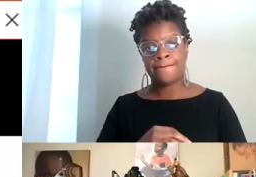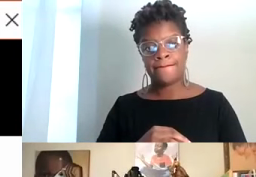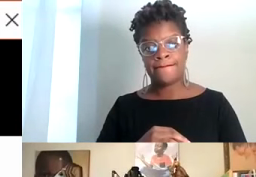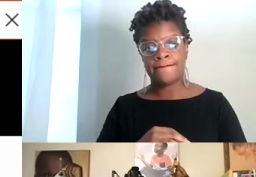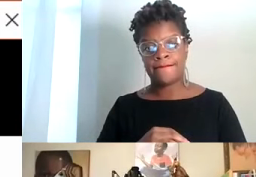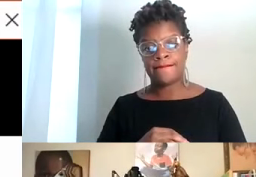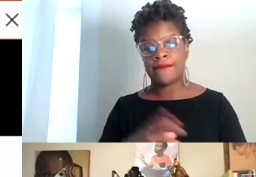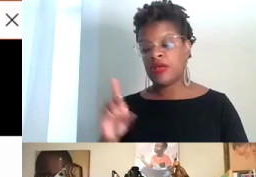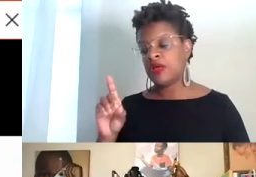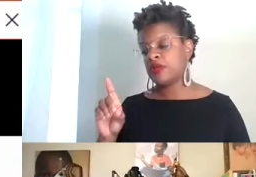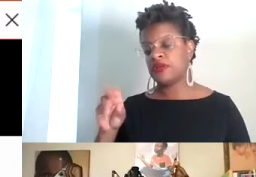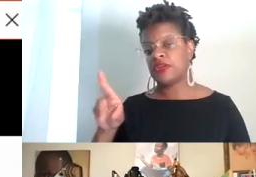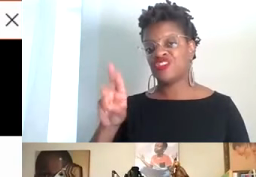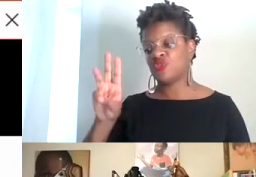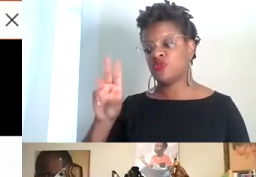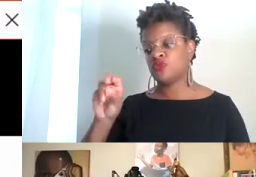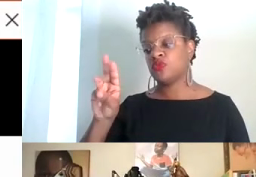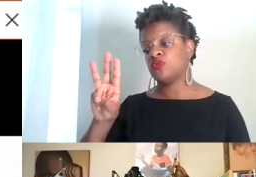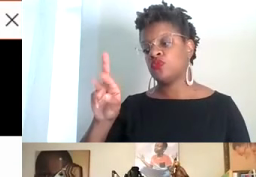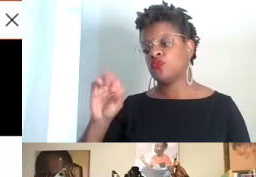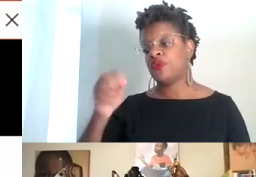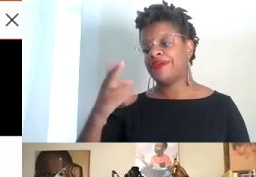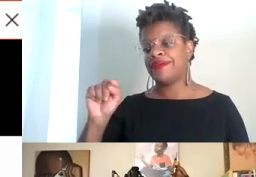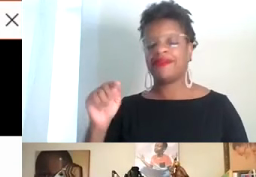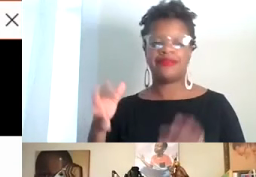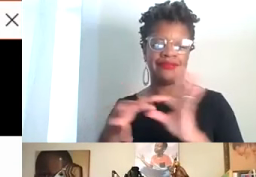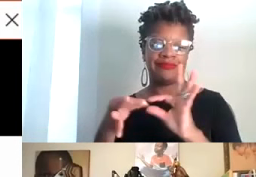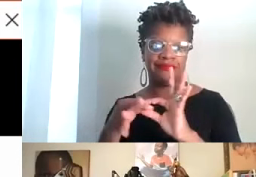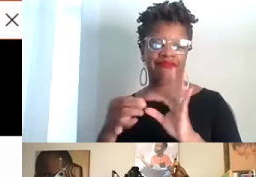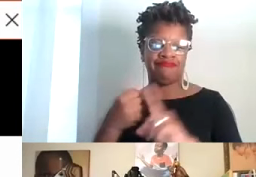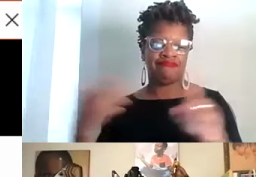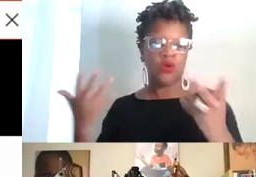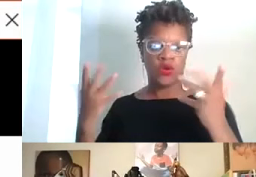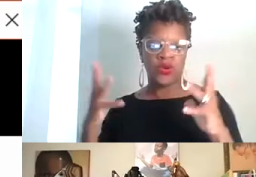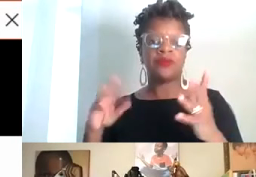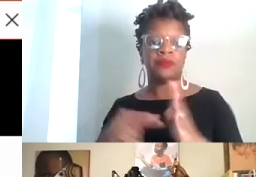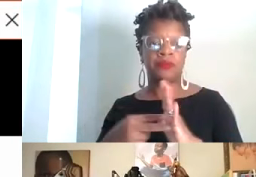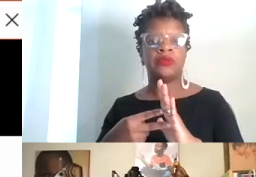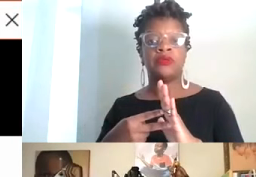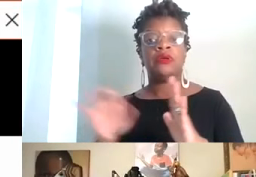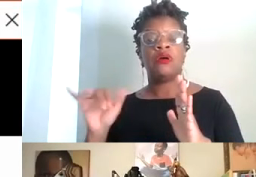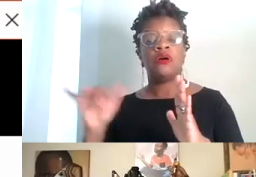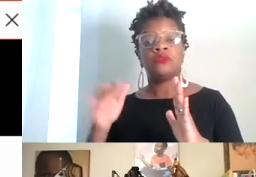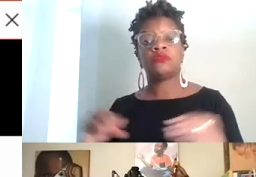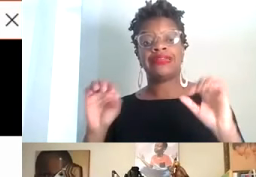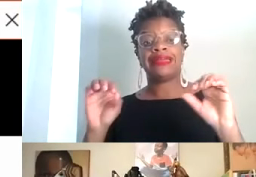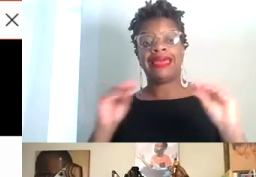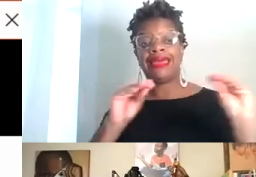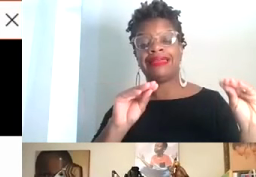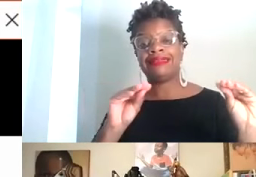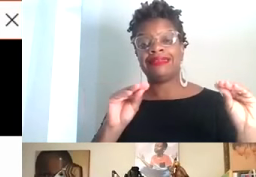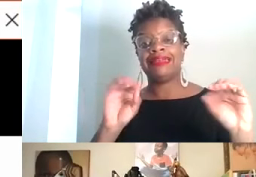Dr. Wright talked about this as well, but it was also very clear from the work that the education system is